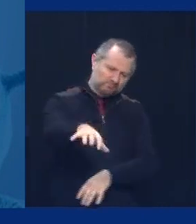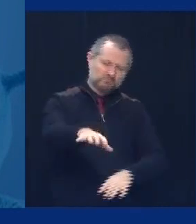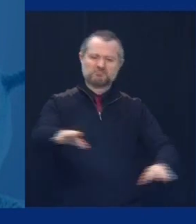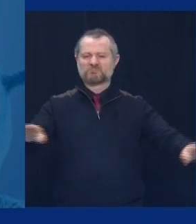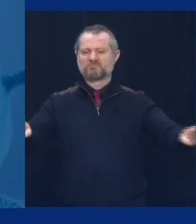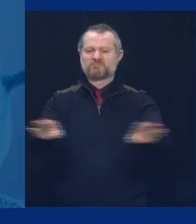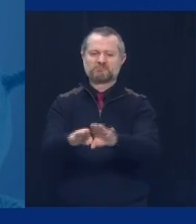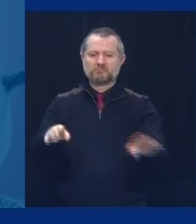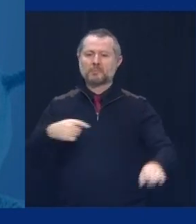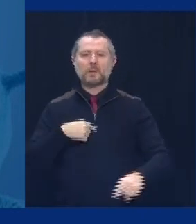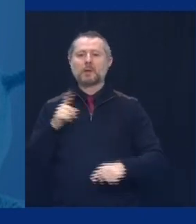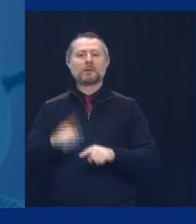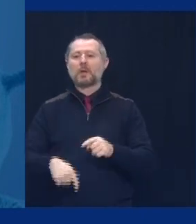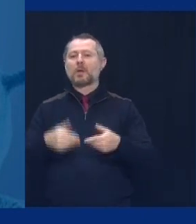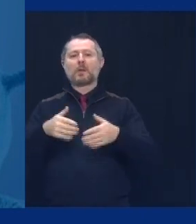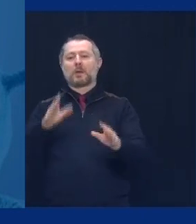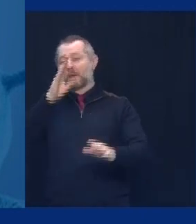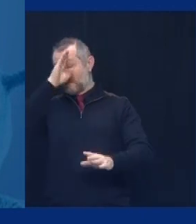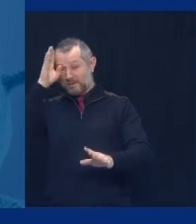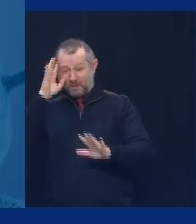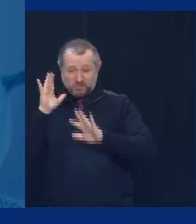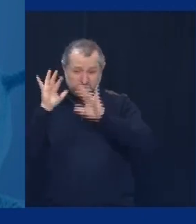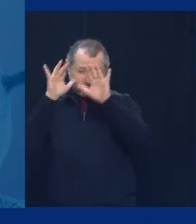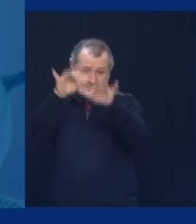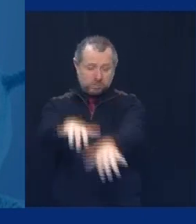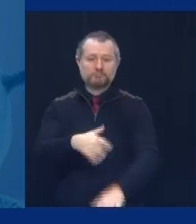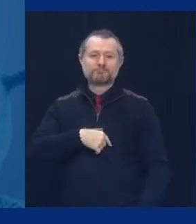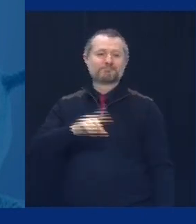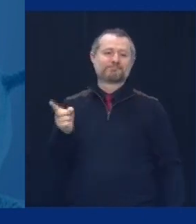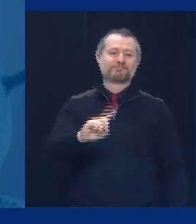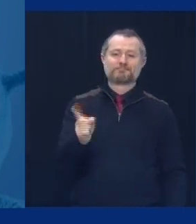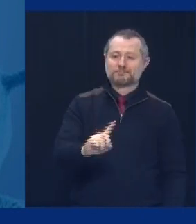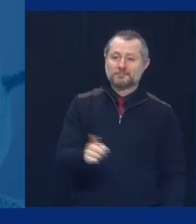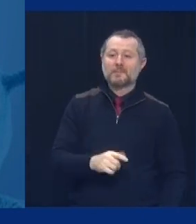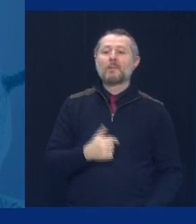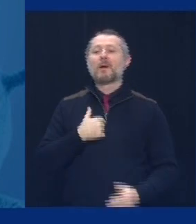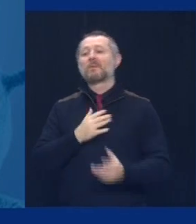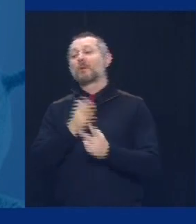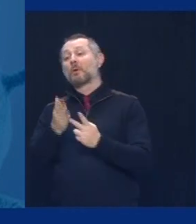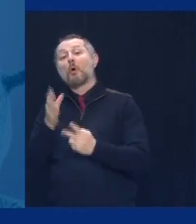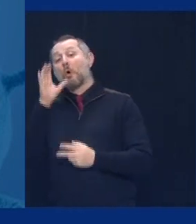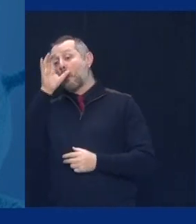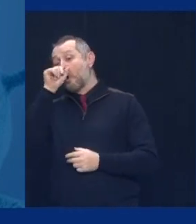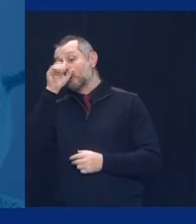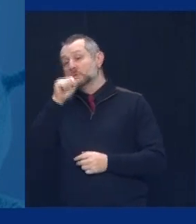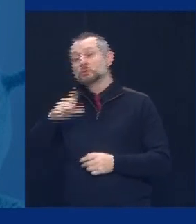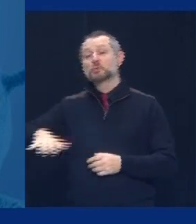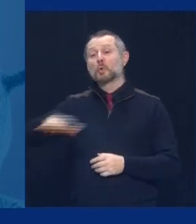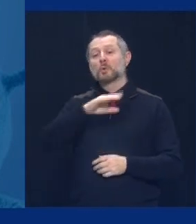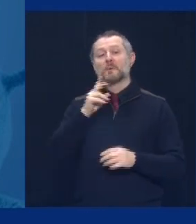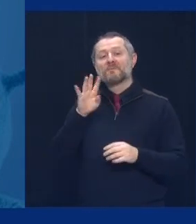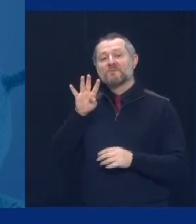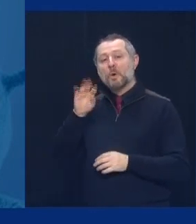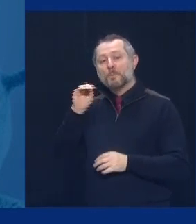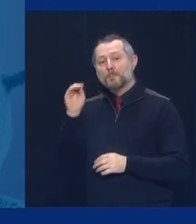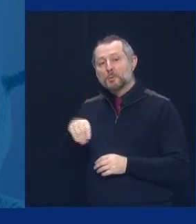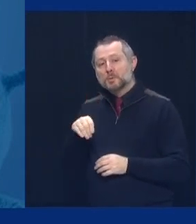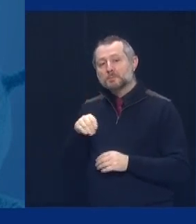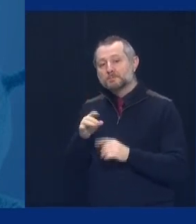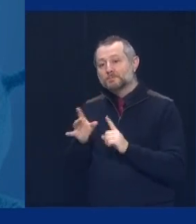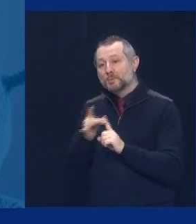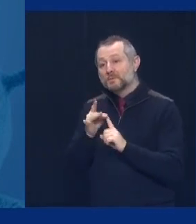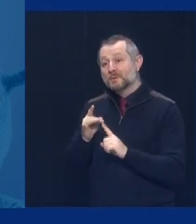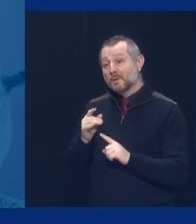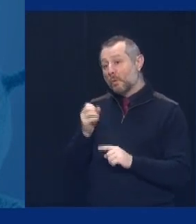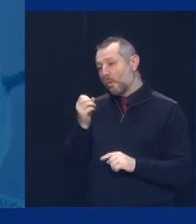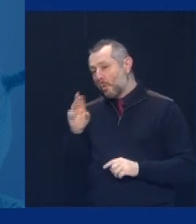overwhelm the hospital system. Short of that is an orange zone, which is 4% positivity over 10 days, or you're at